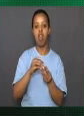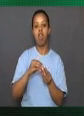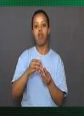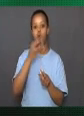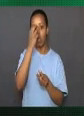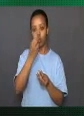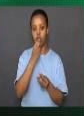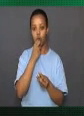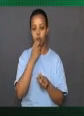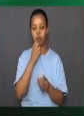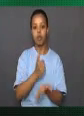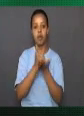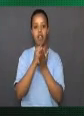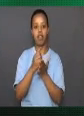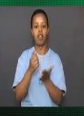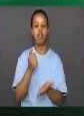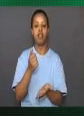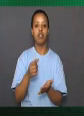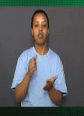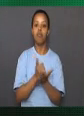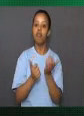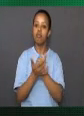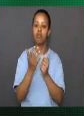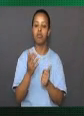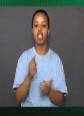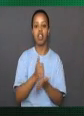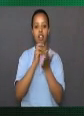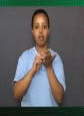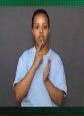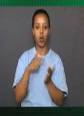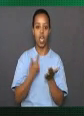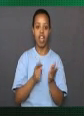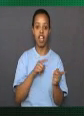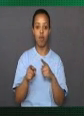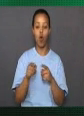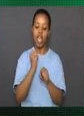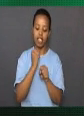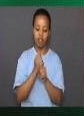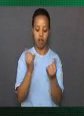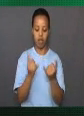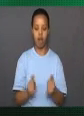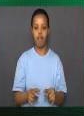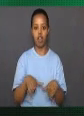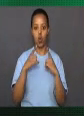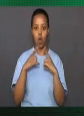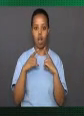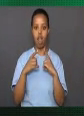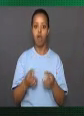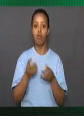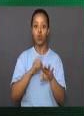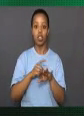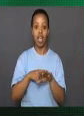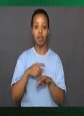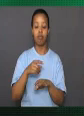third feature is the division of labor. Not every female can